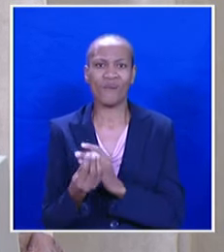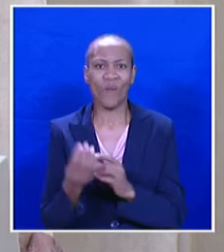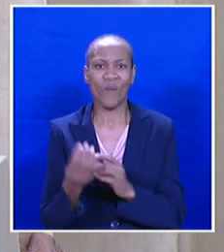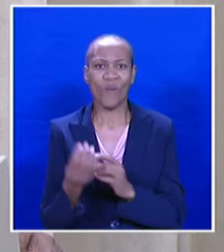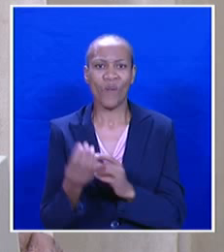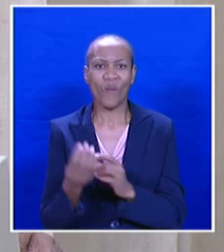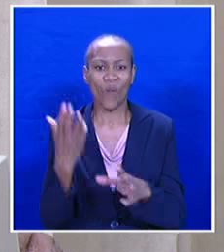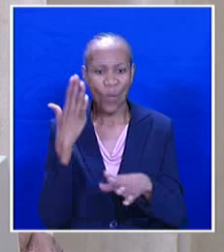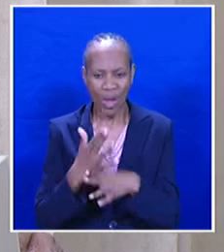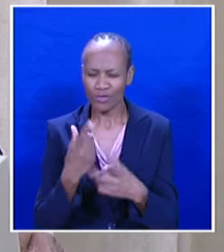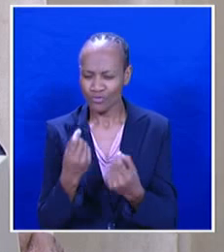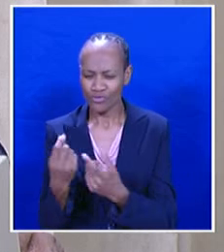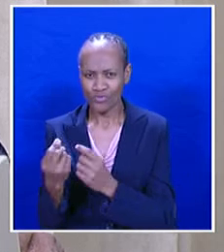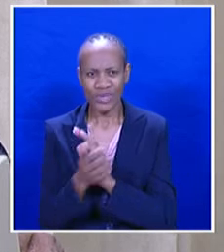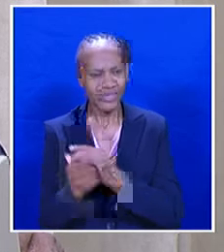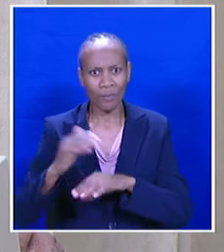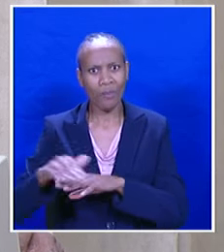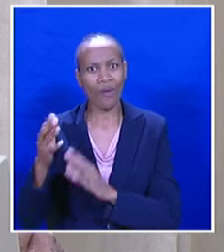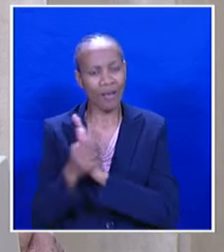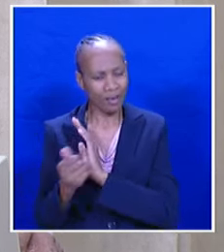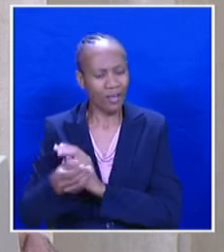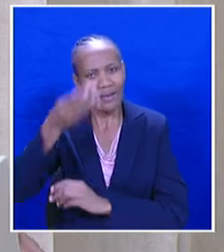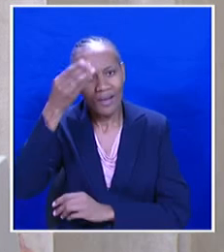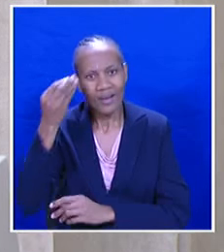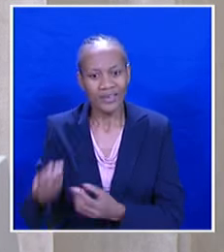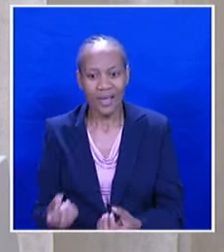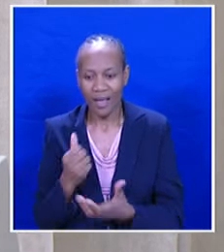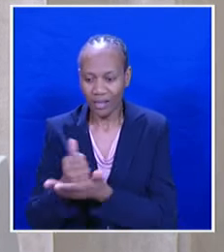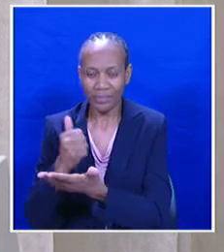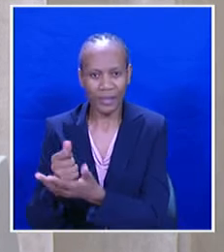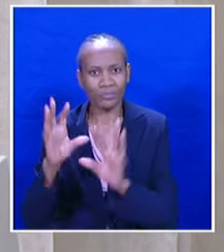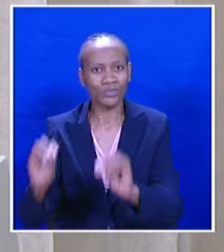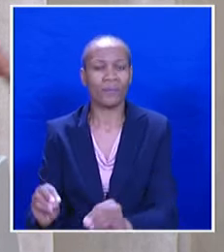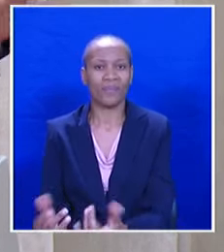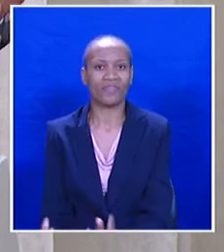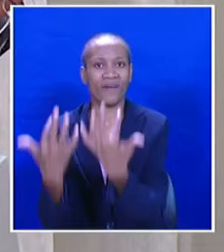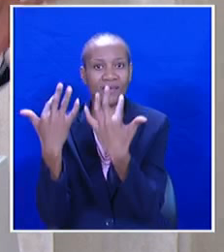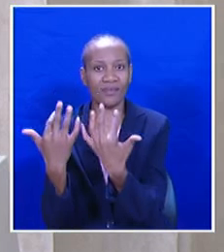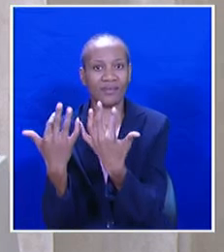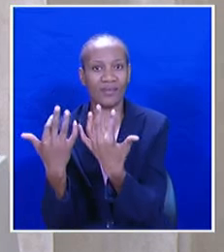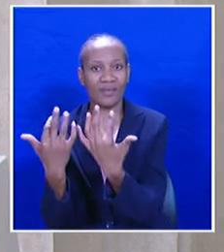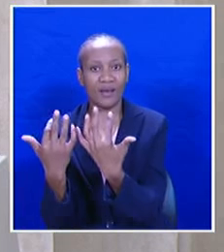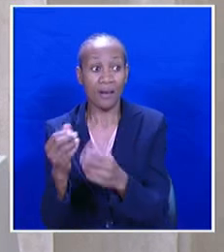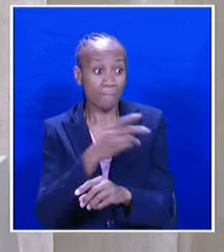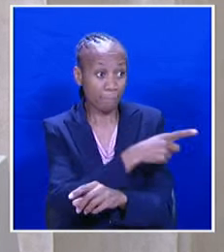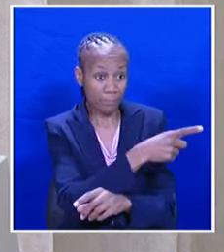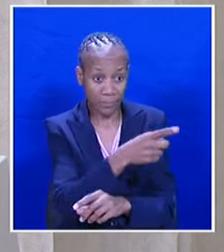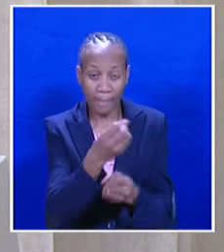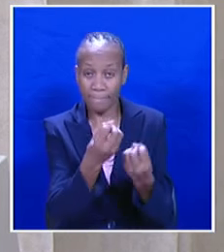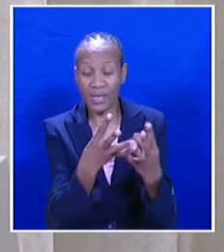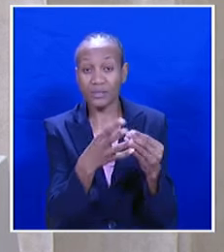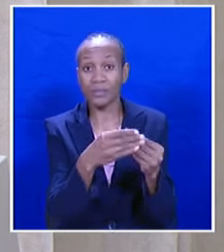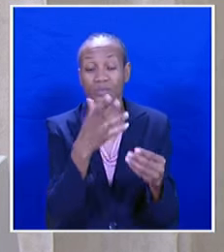there. And many of us are often tempted to dismiss these programs as Mickey Mouse,